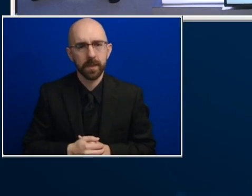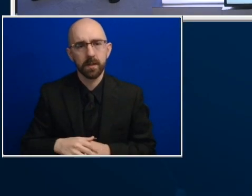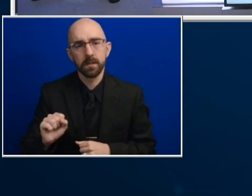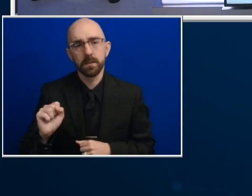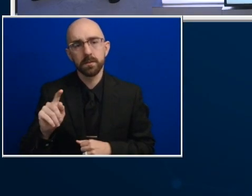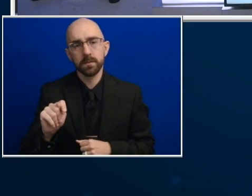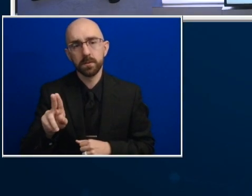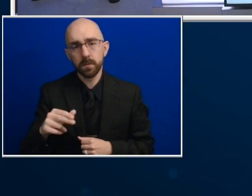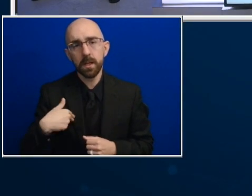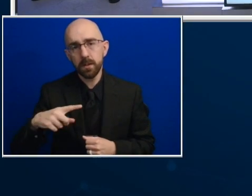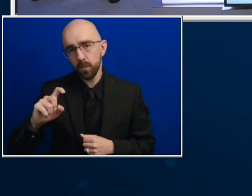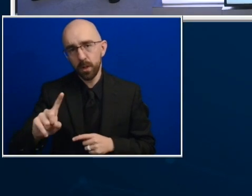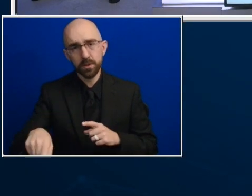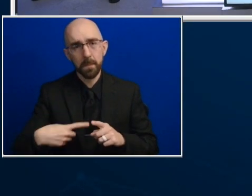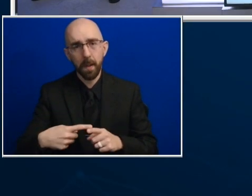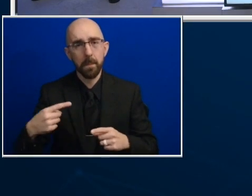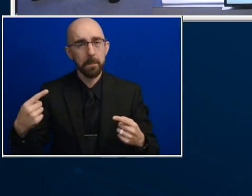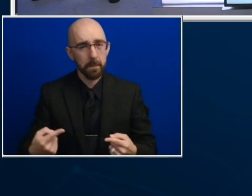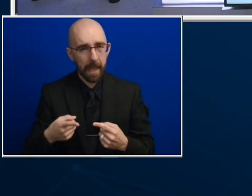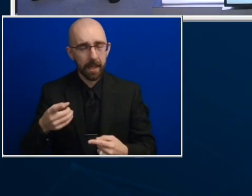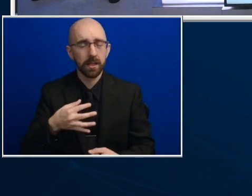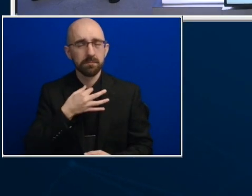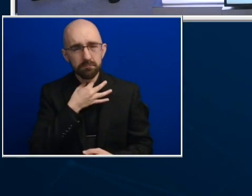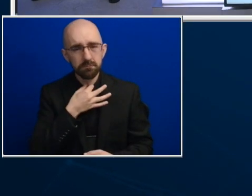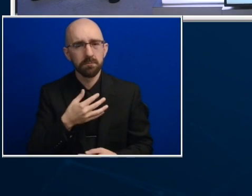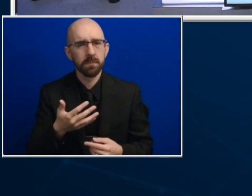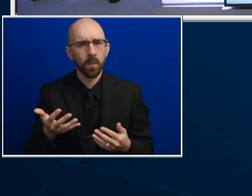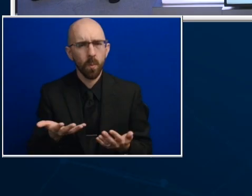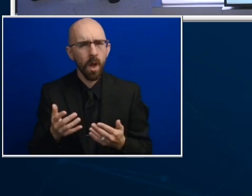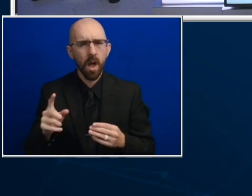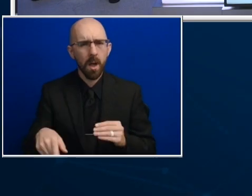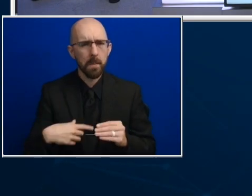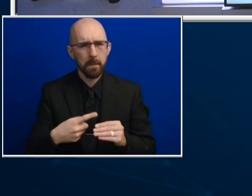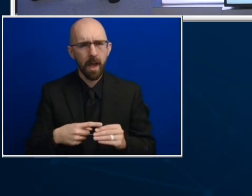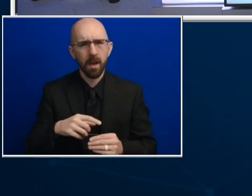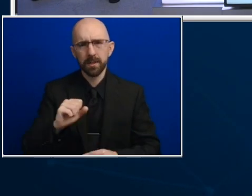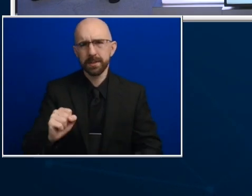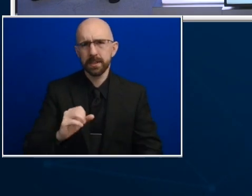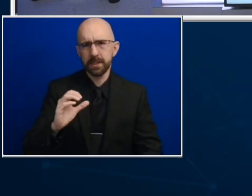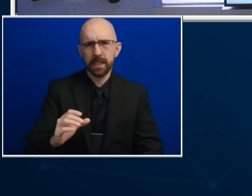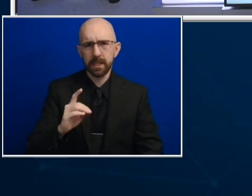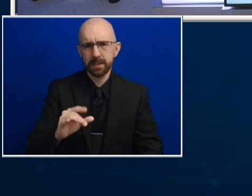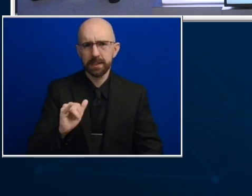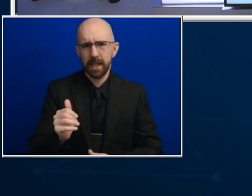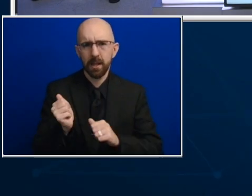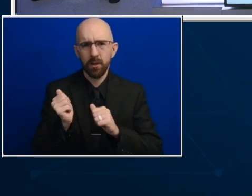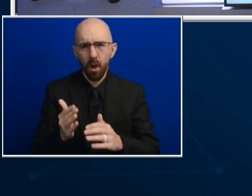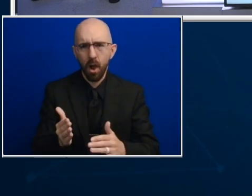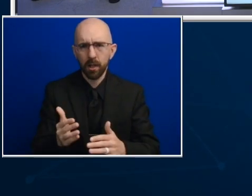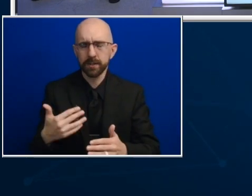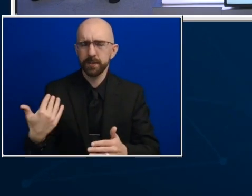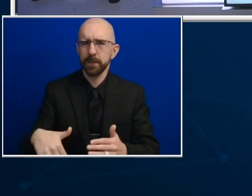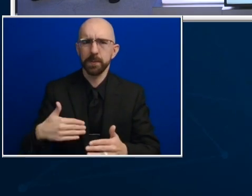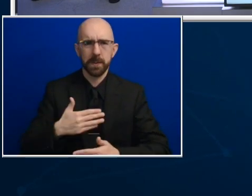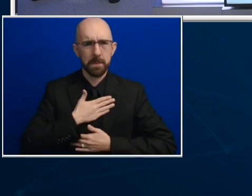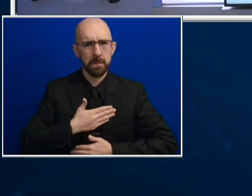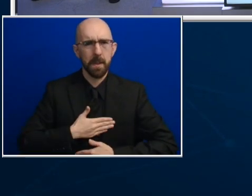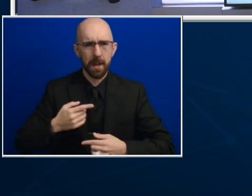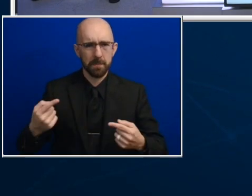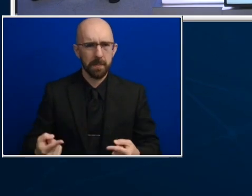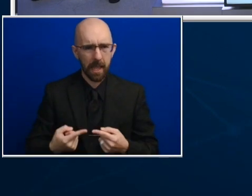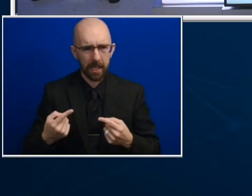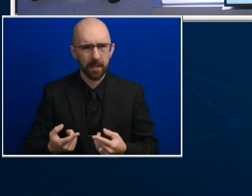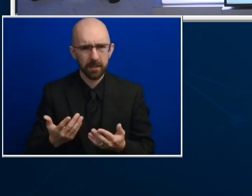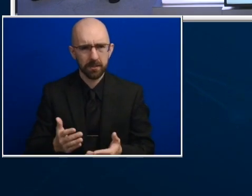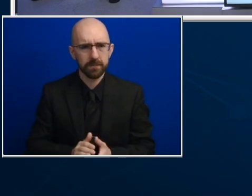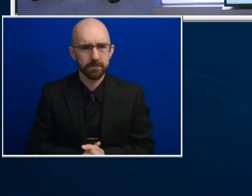about the pain. He wants to know, what is it about sickle cell disease that causes so much physical pain? Go